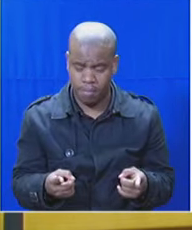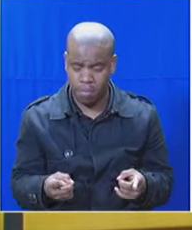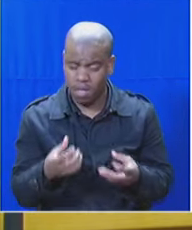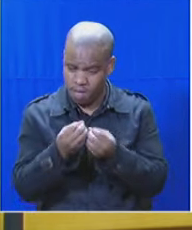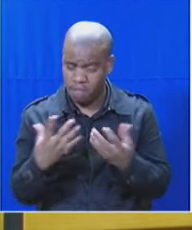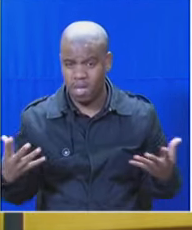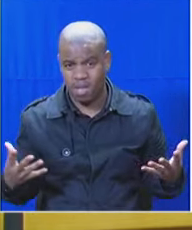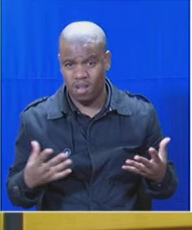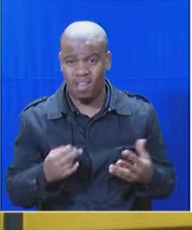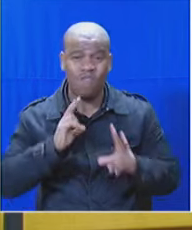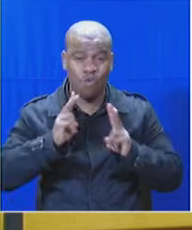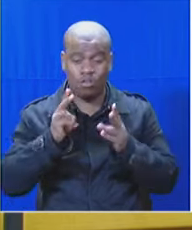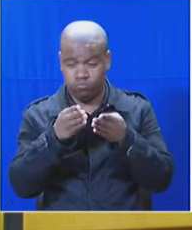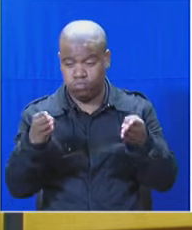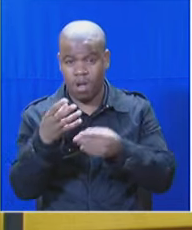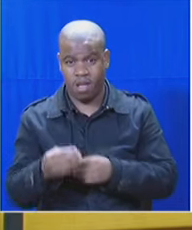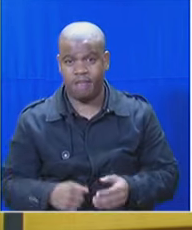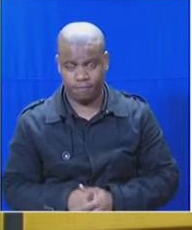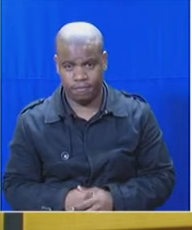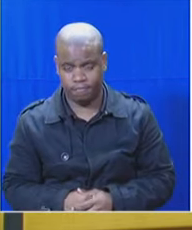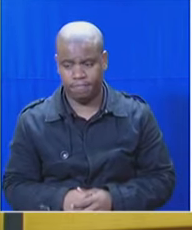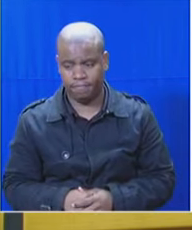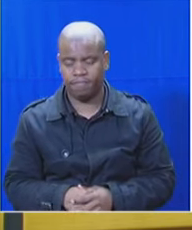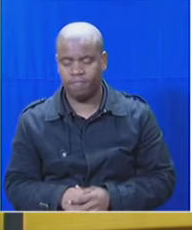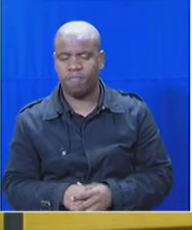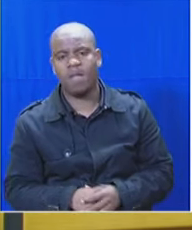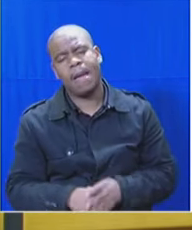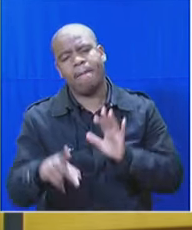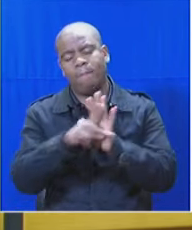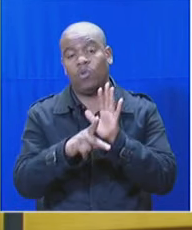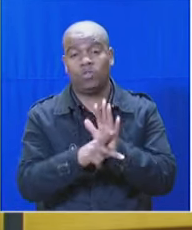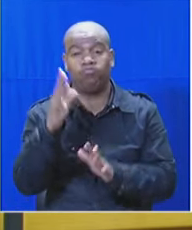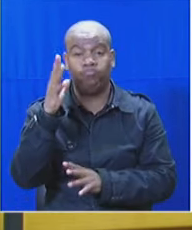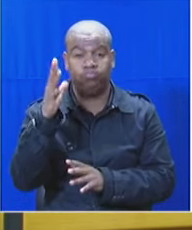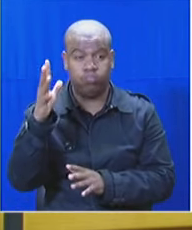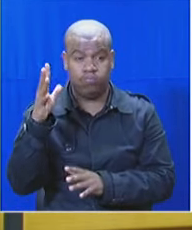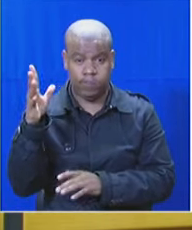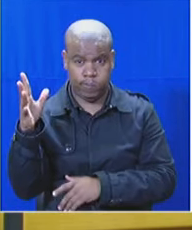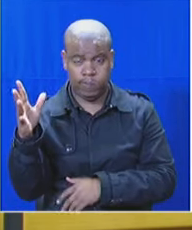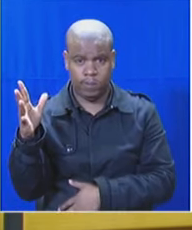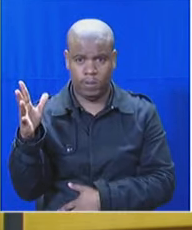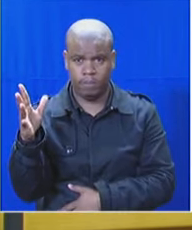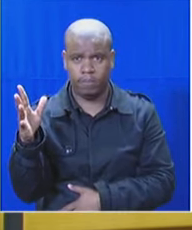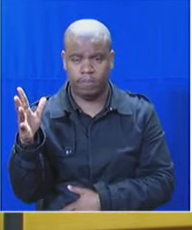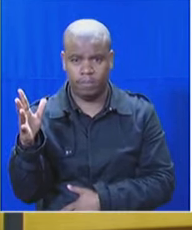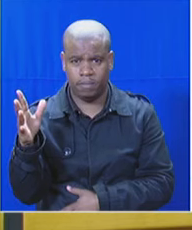voices. Now, regarding the policy speeches, Honorable House Chair,